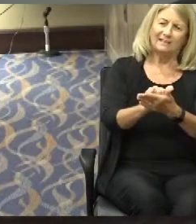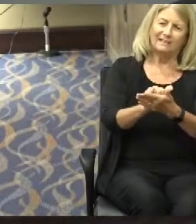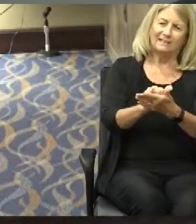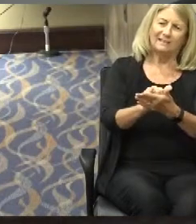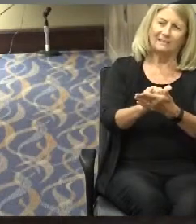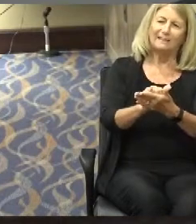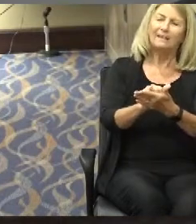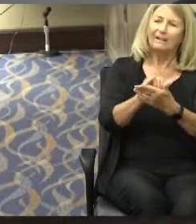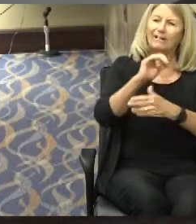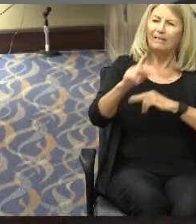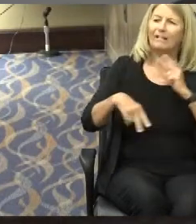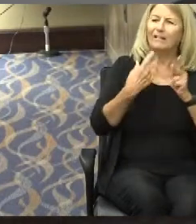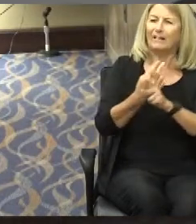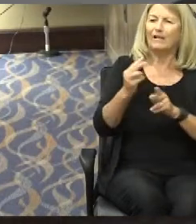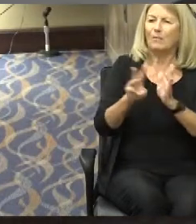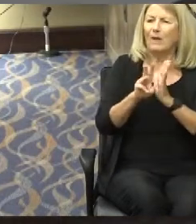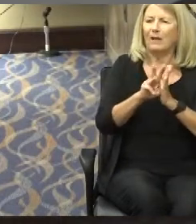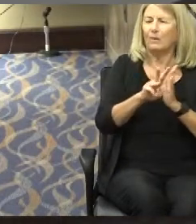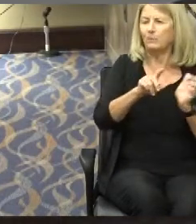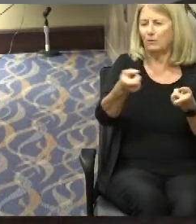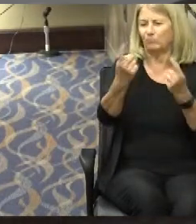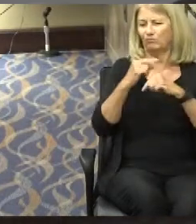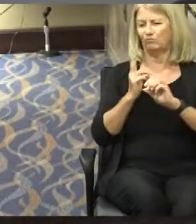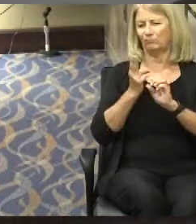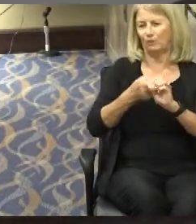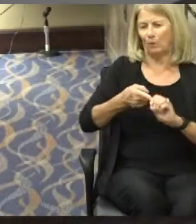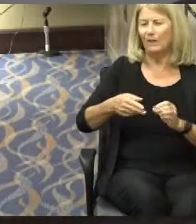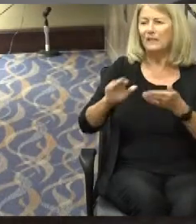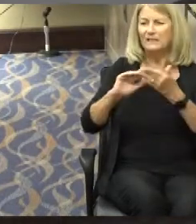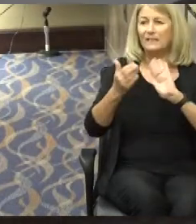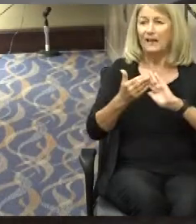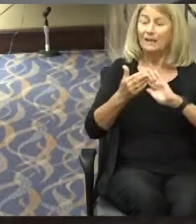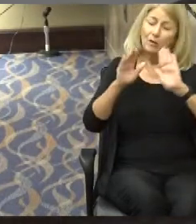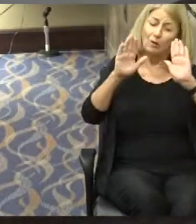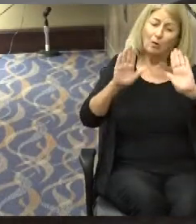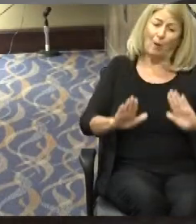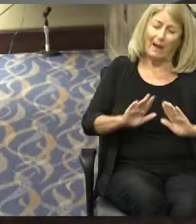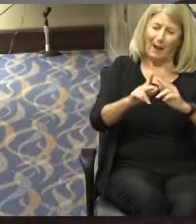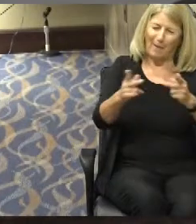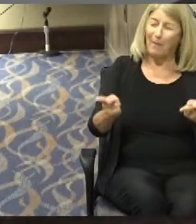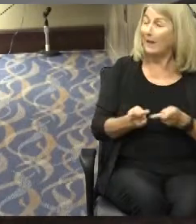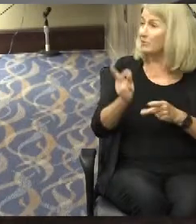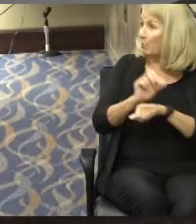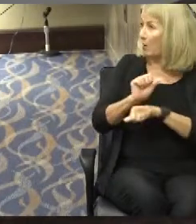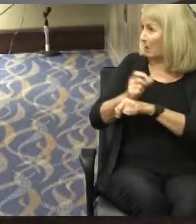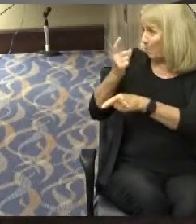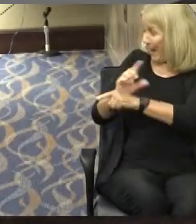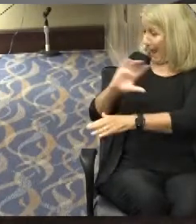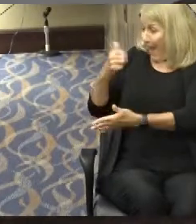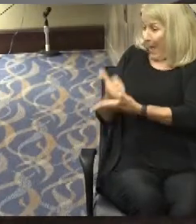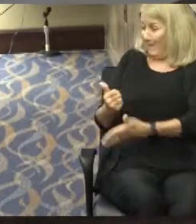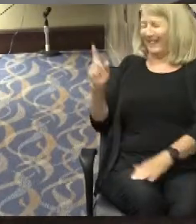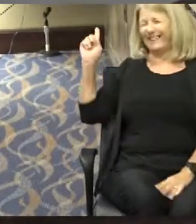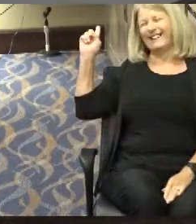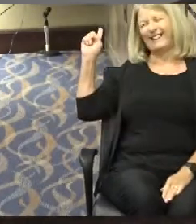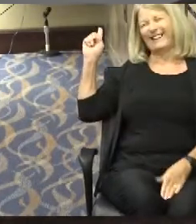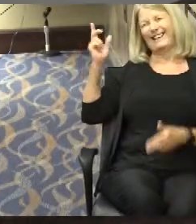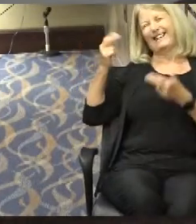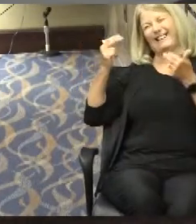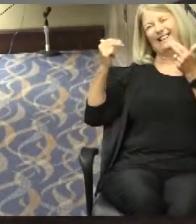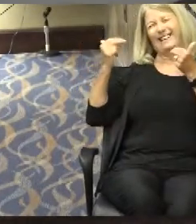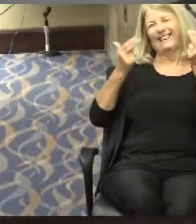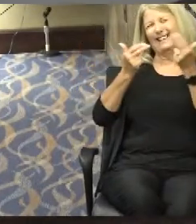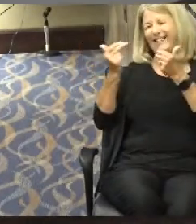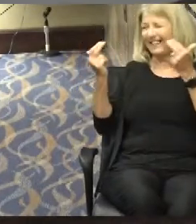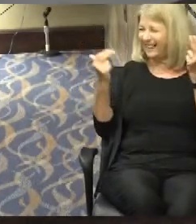Wacoan come on to work for the city. The city's a great place to work, right, Bradley? Amen, sir. Absolutely. I would offer